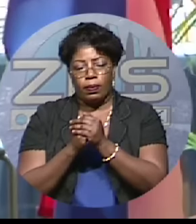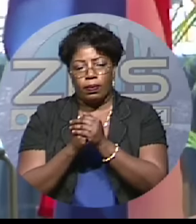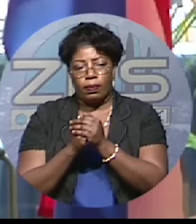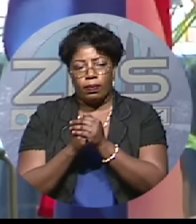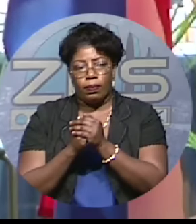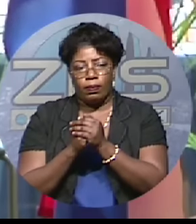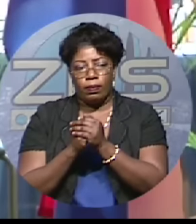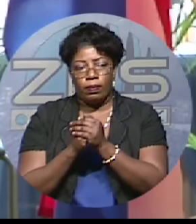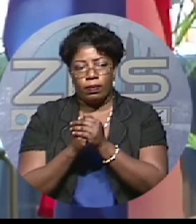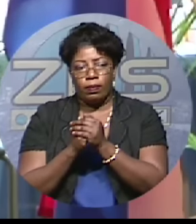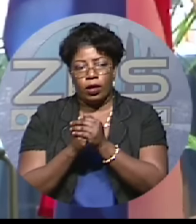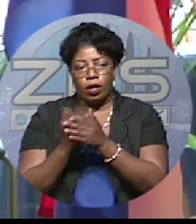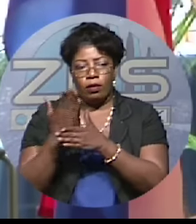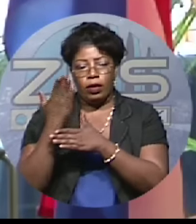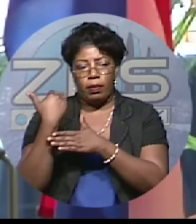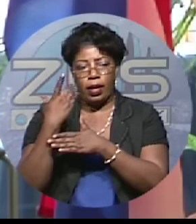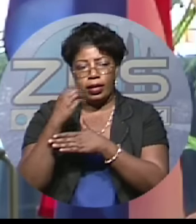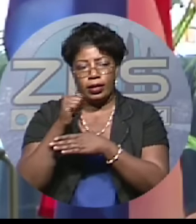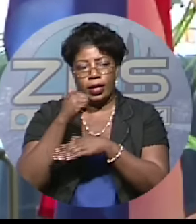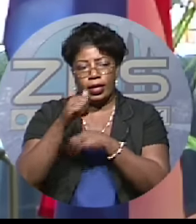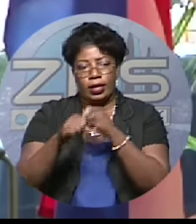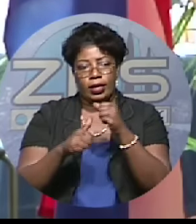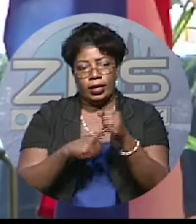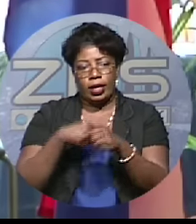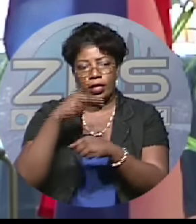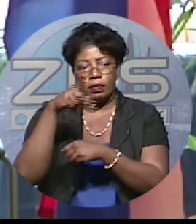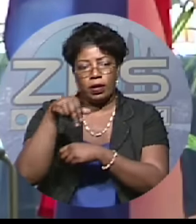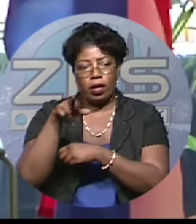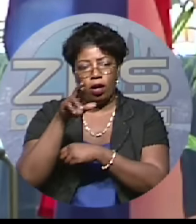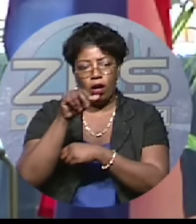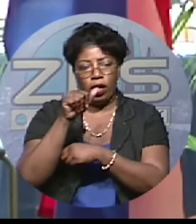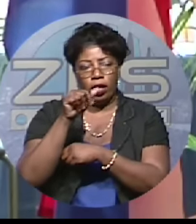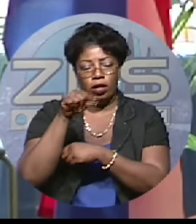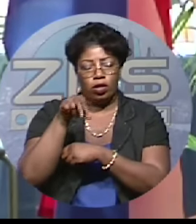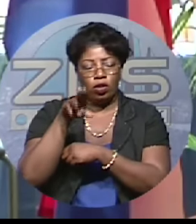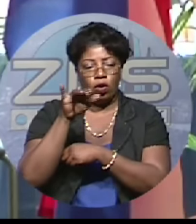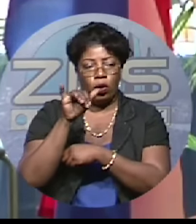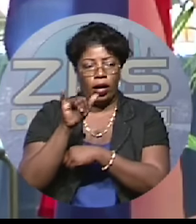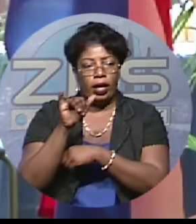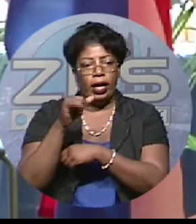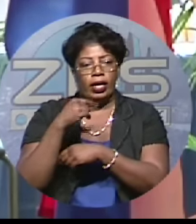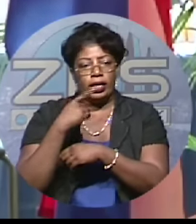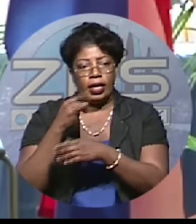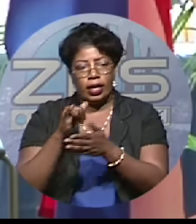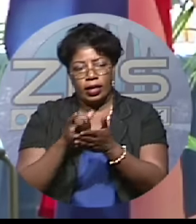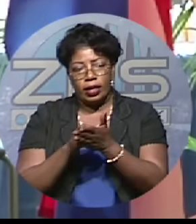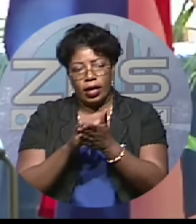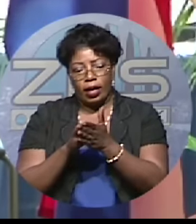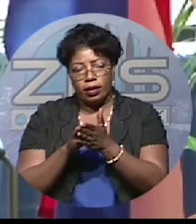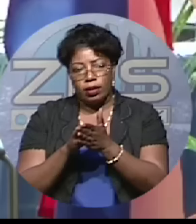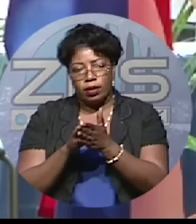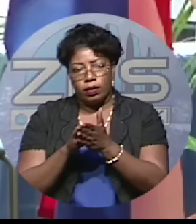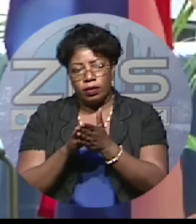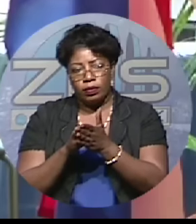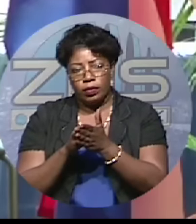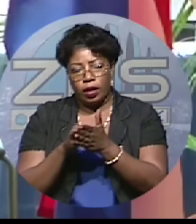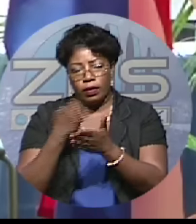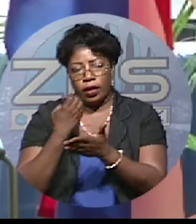years. Over the last decade, Paraguay has maintained solid macroeconomic stability fundamentals, and